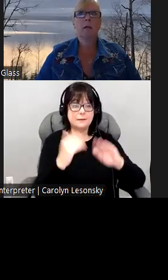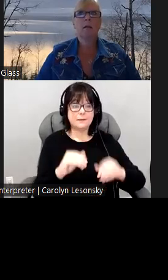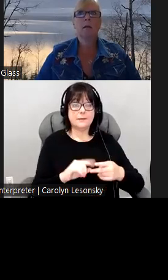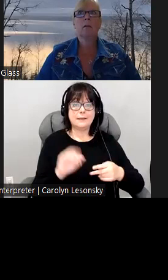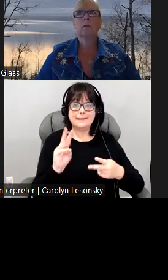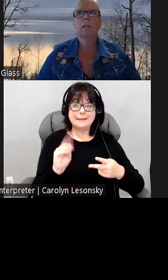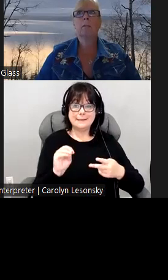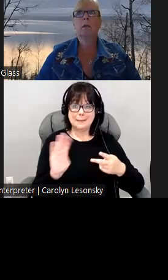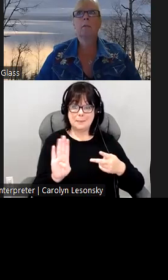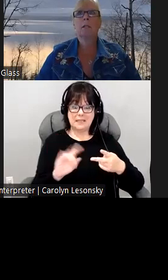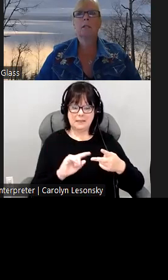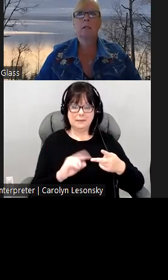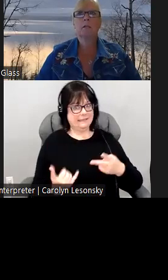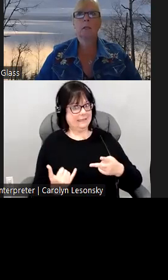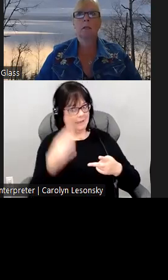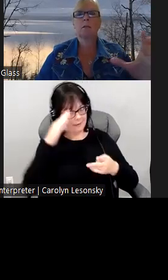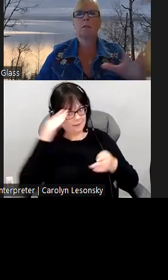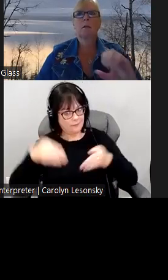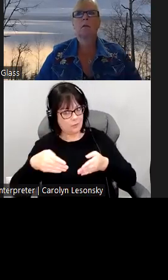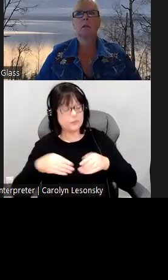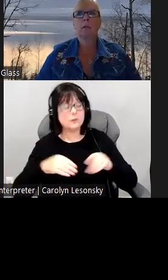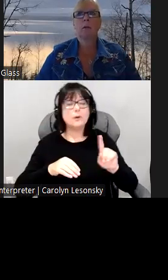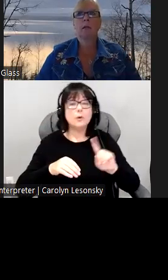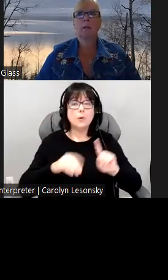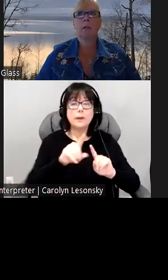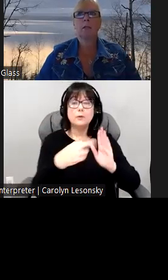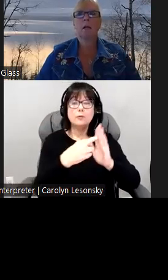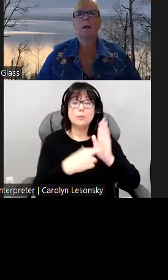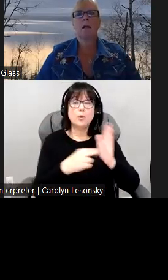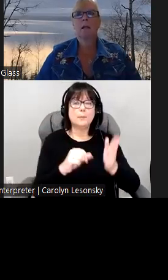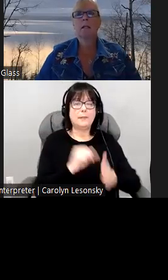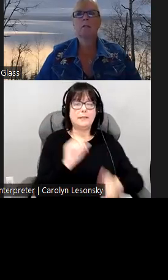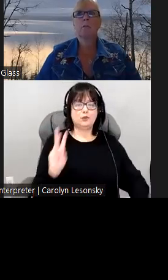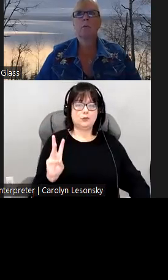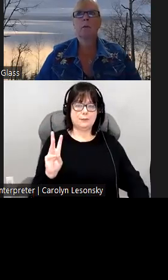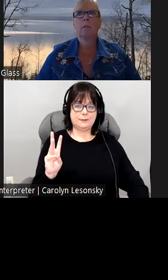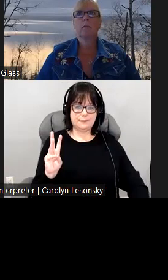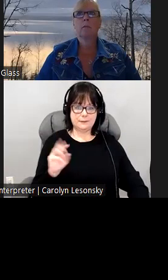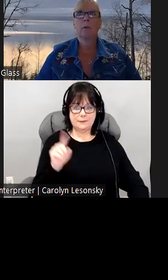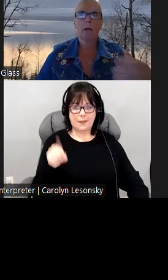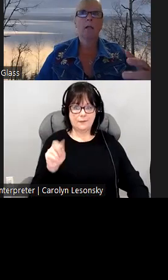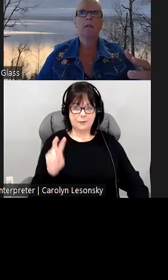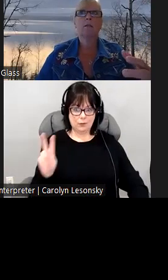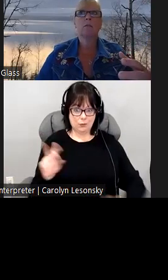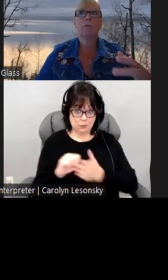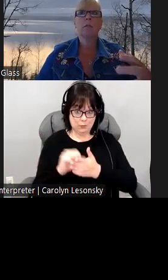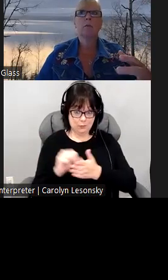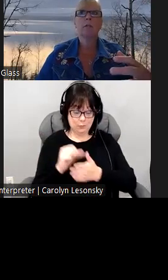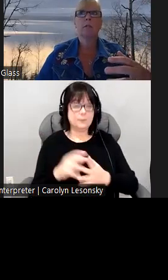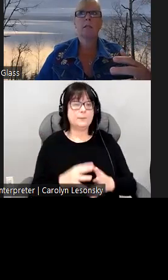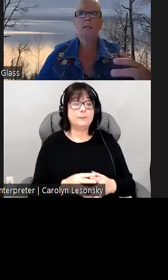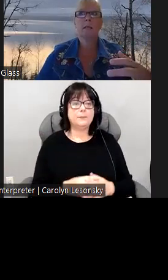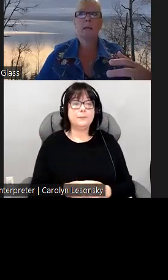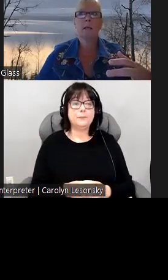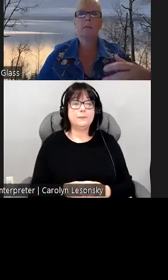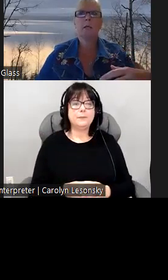today, they appear on page 6 because they're a little bit lower down in the list. I like this report, or I like this resource,